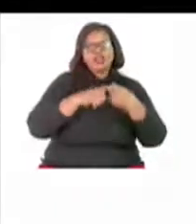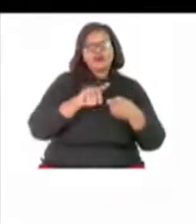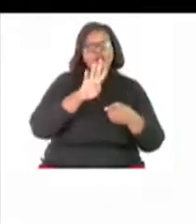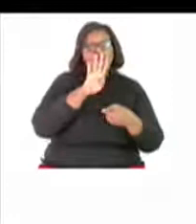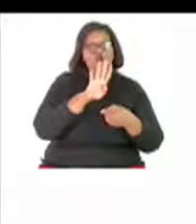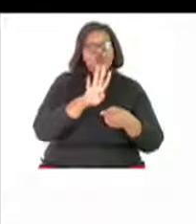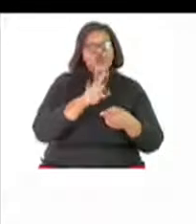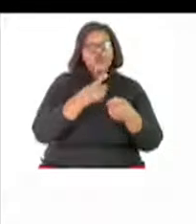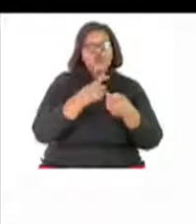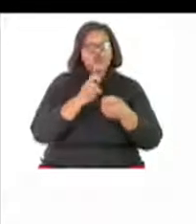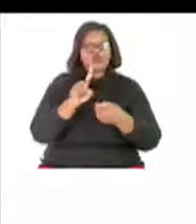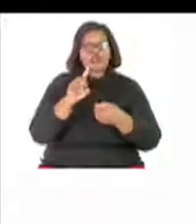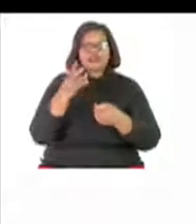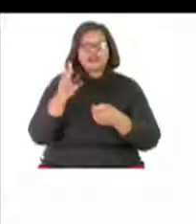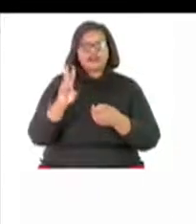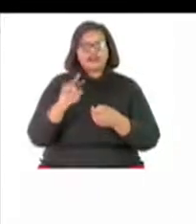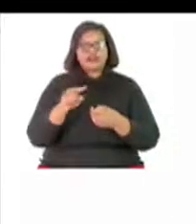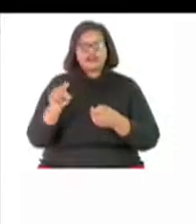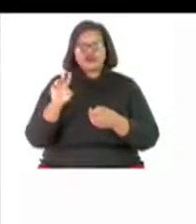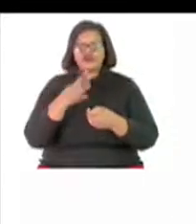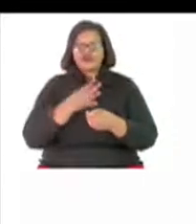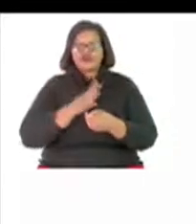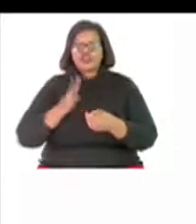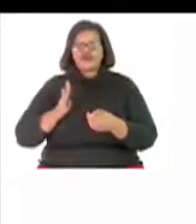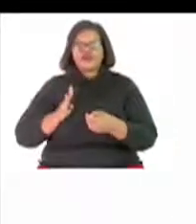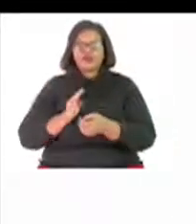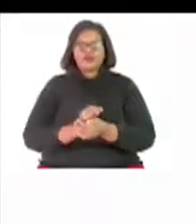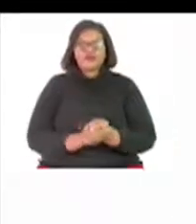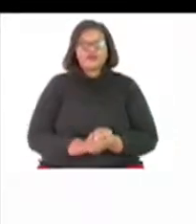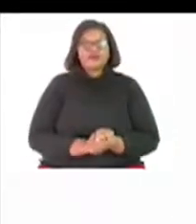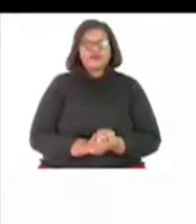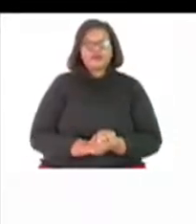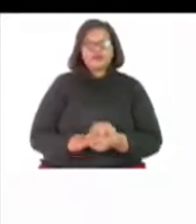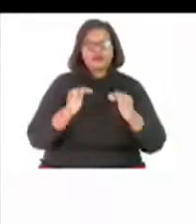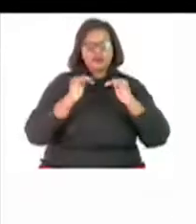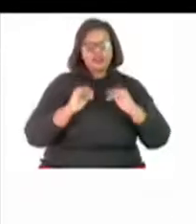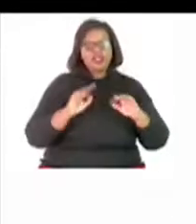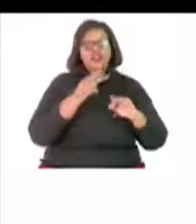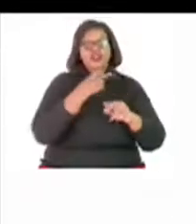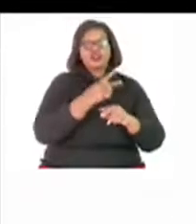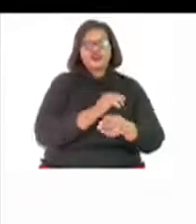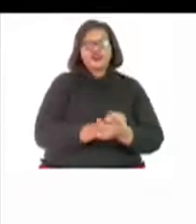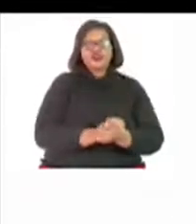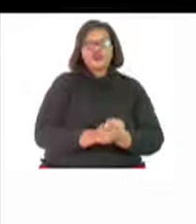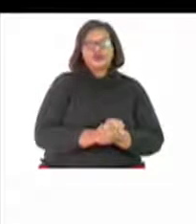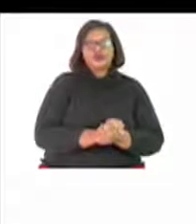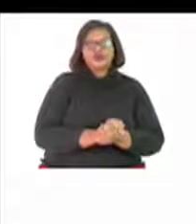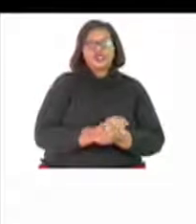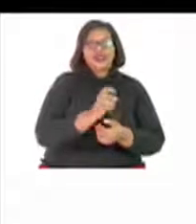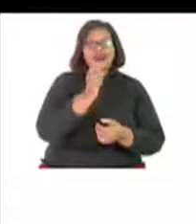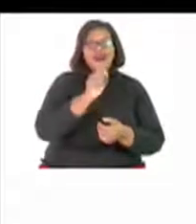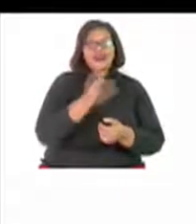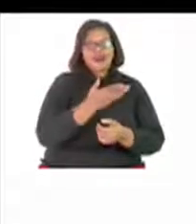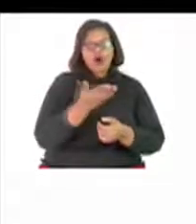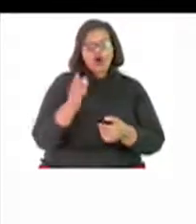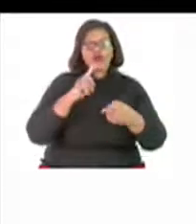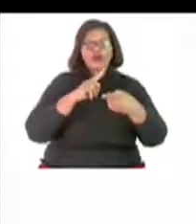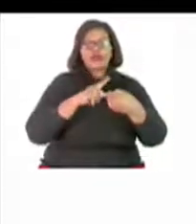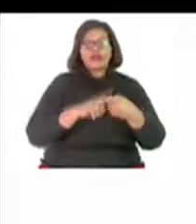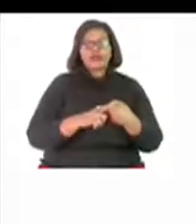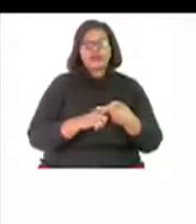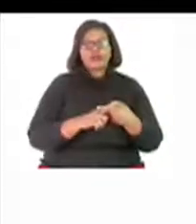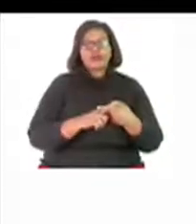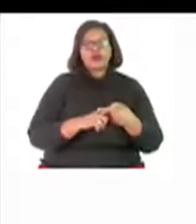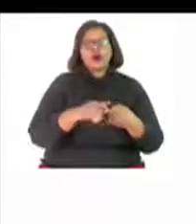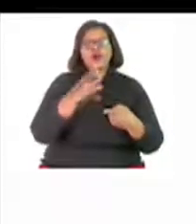from 16 to 44. Number 2, write all the multiples